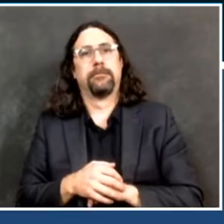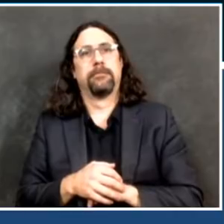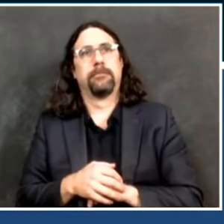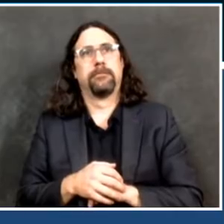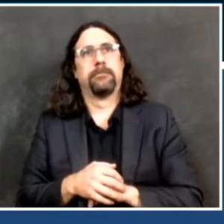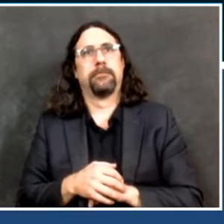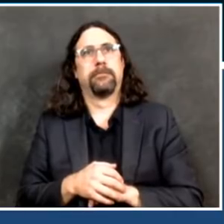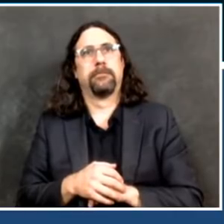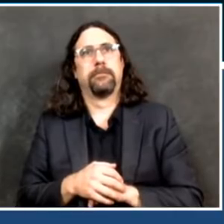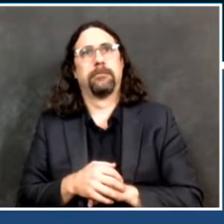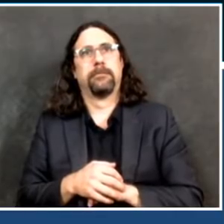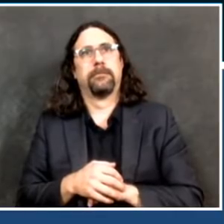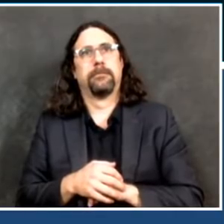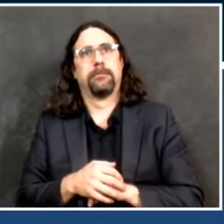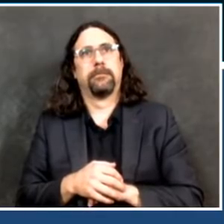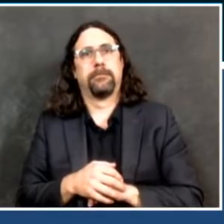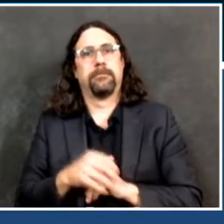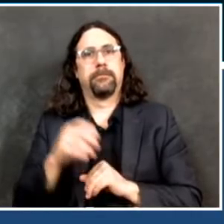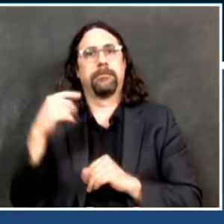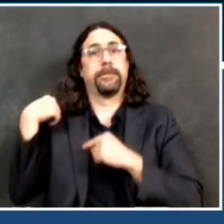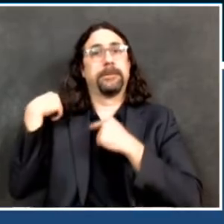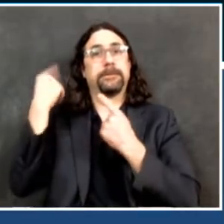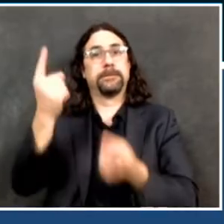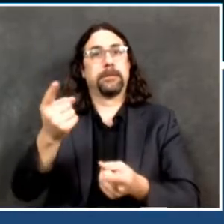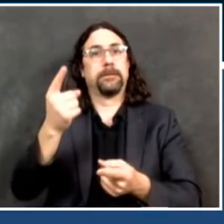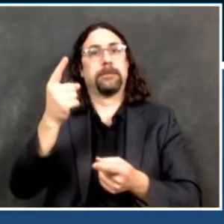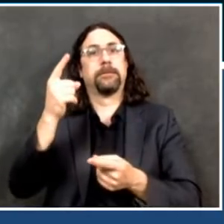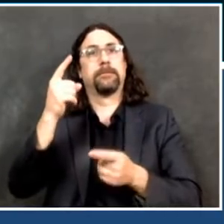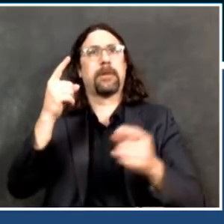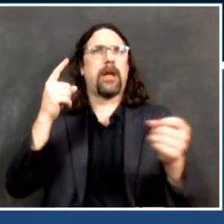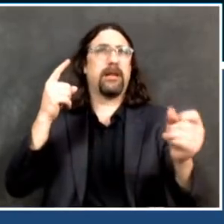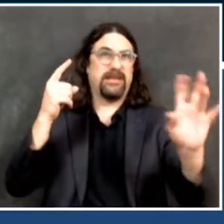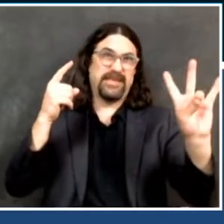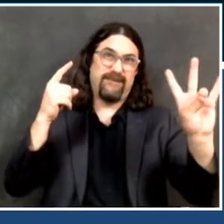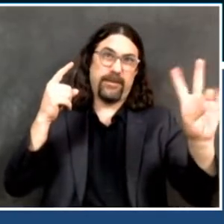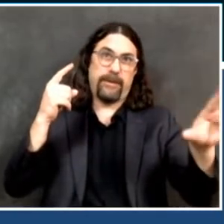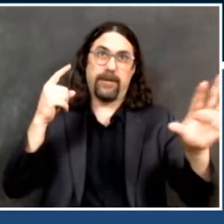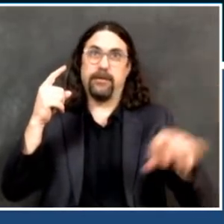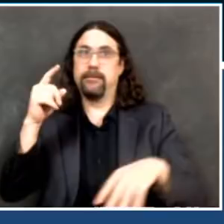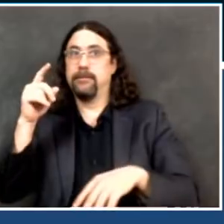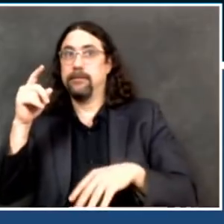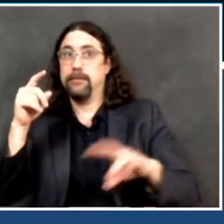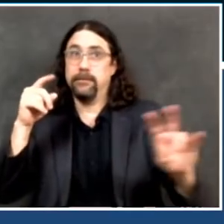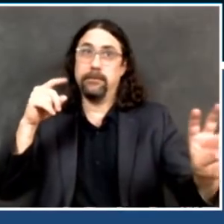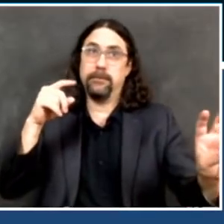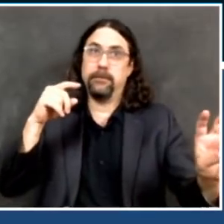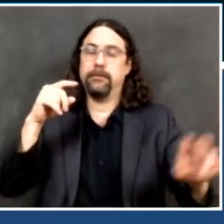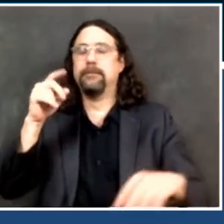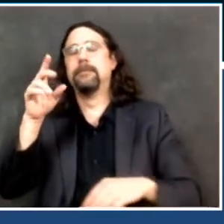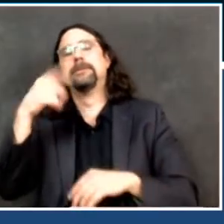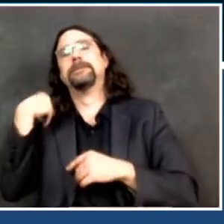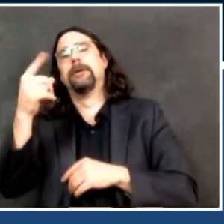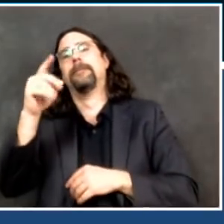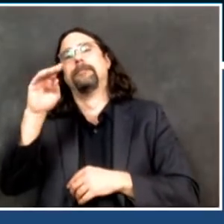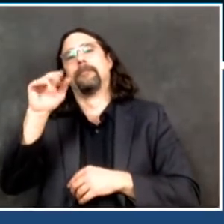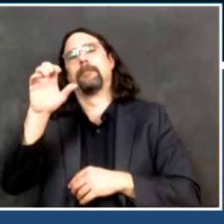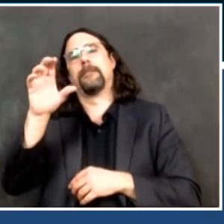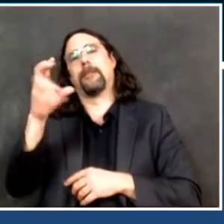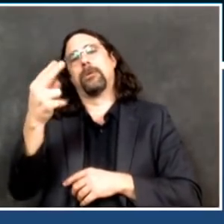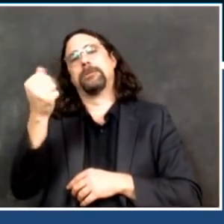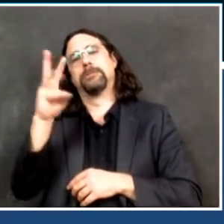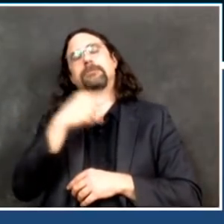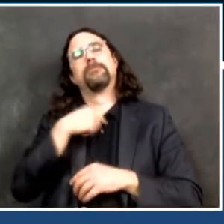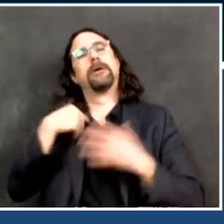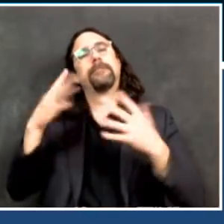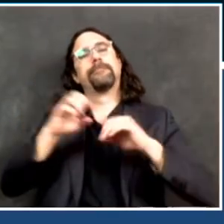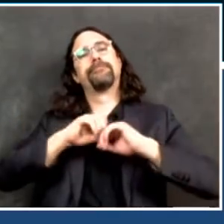meals served to New Yorkers through all of these approaches we're now taking, and that's just a beginning. We're